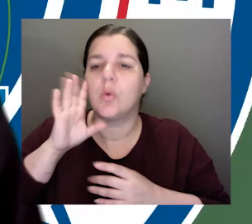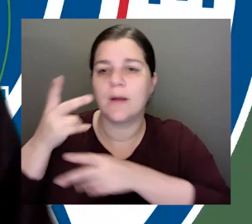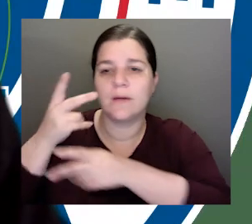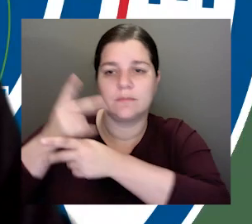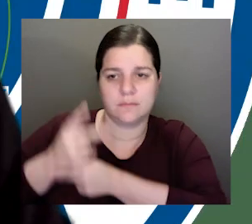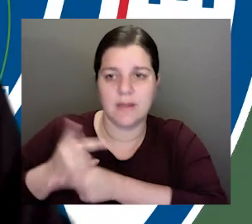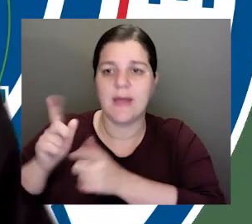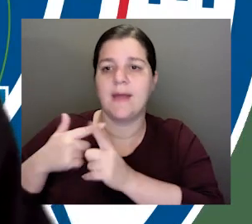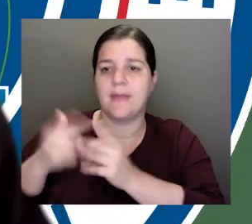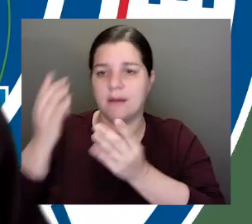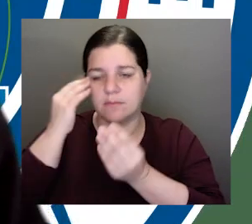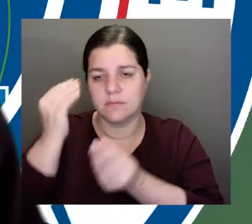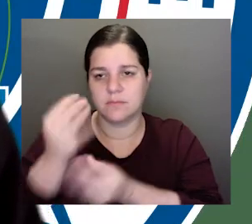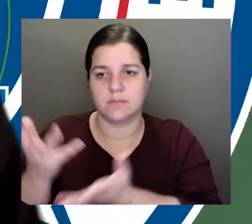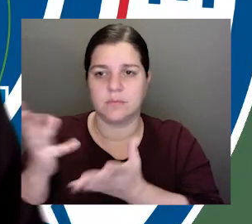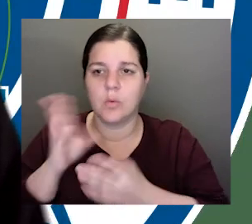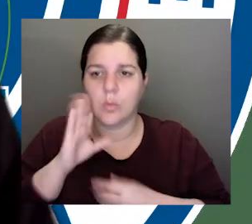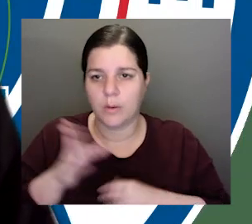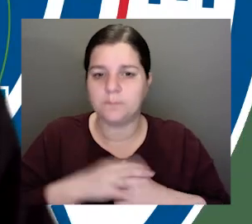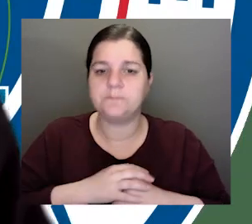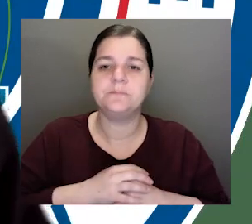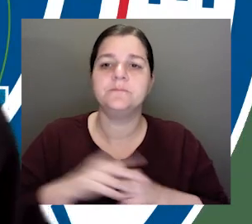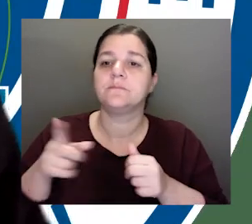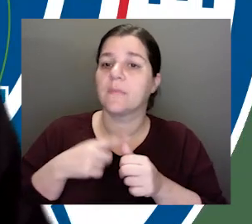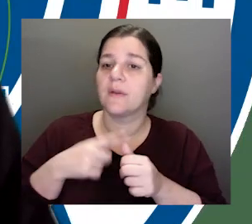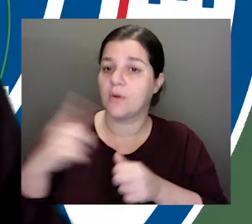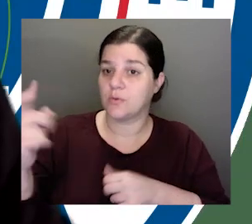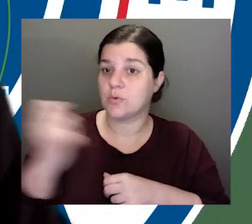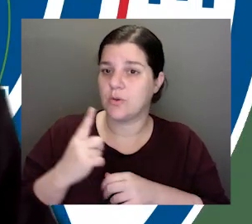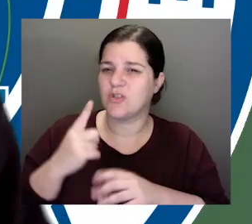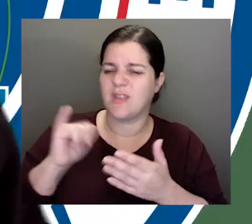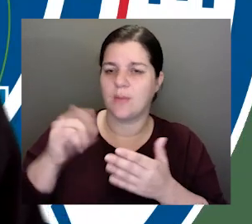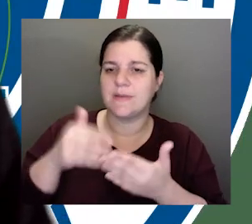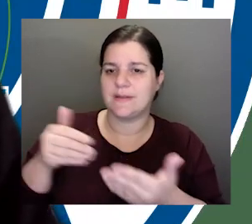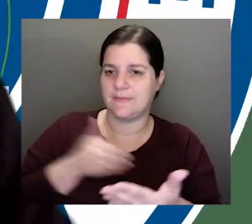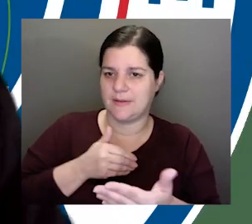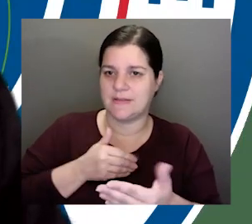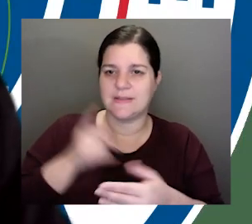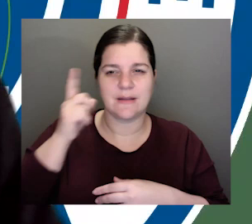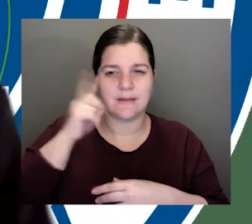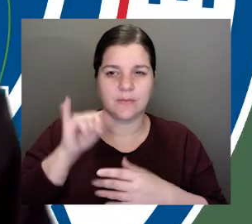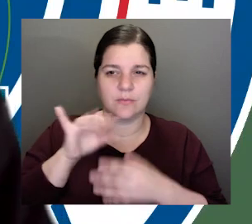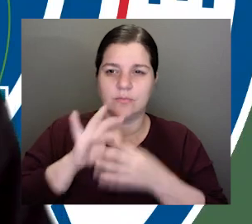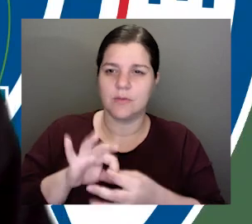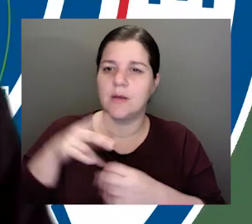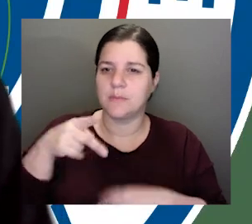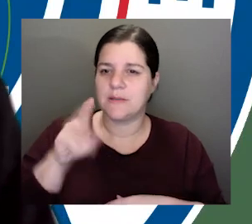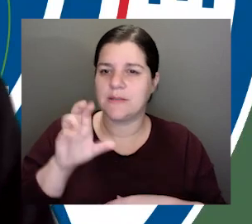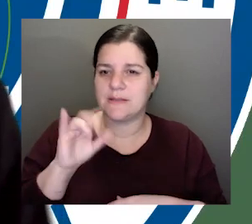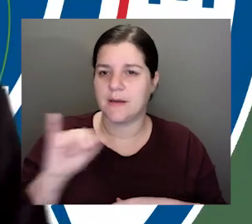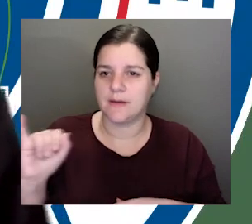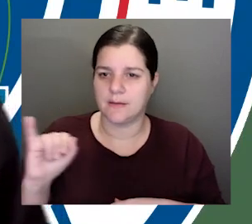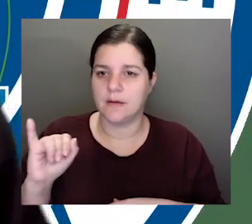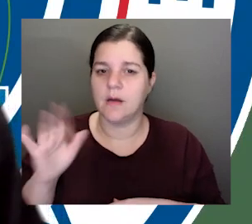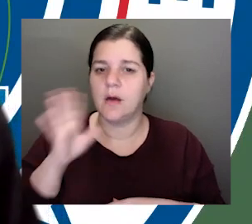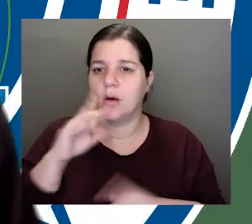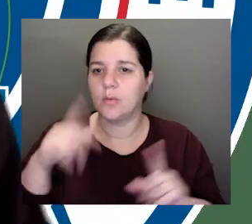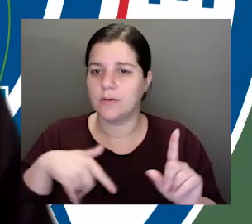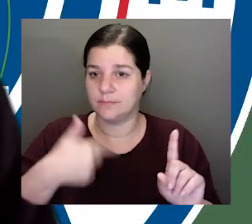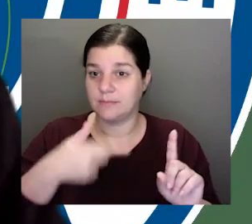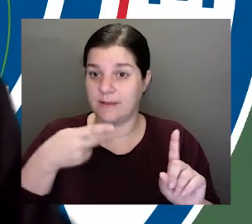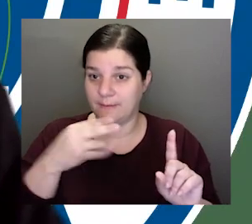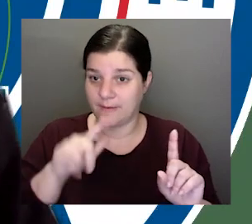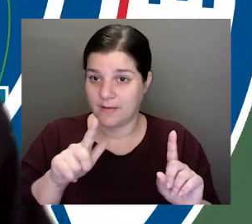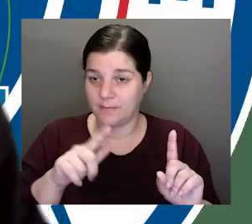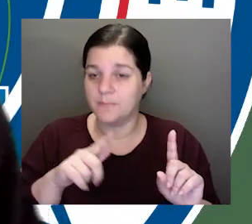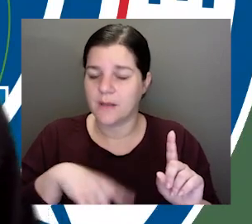everyone. So the first question that we received in advance, I believe, is going to be related to PCII. So that'll be for Phil. And